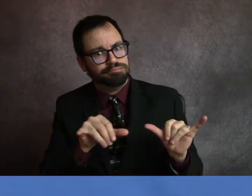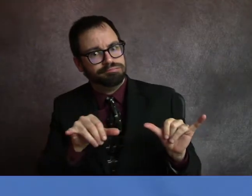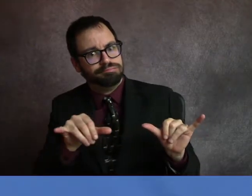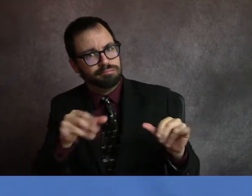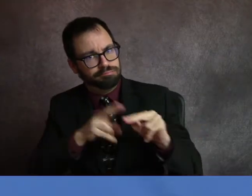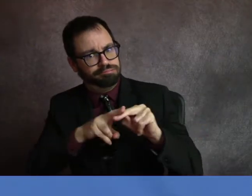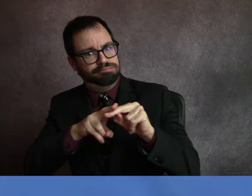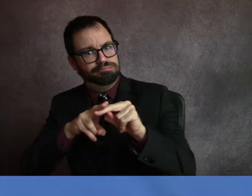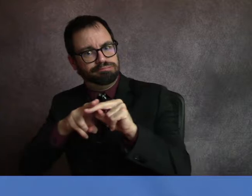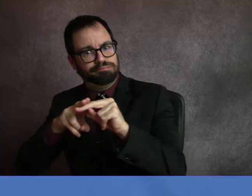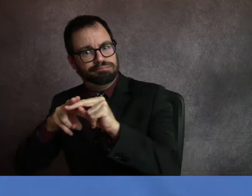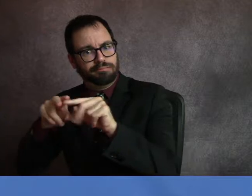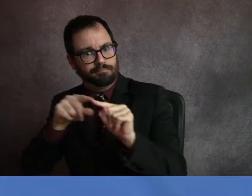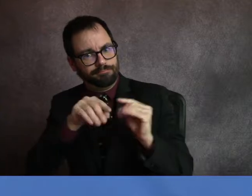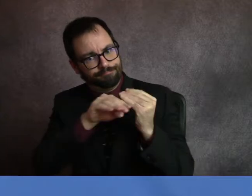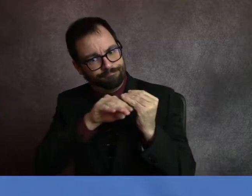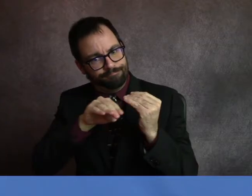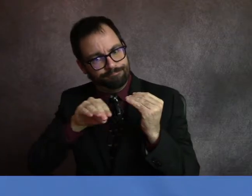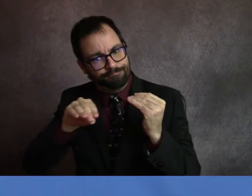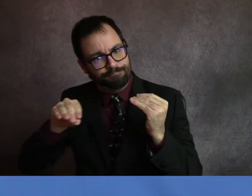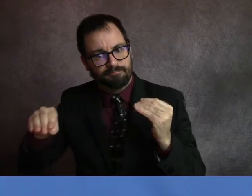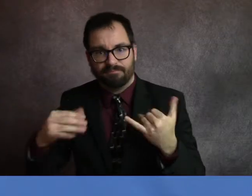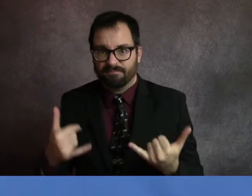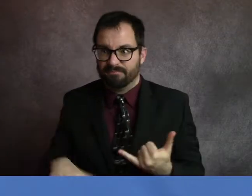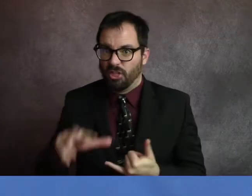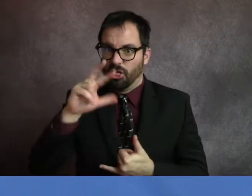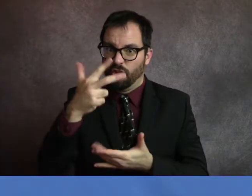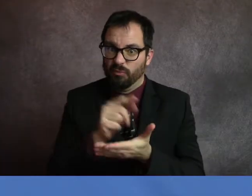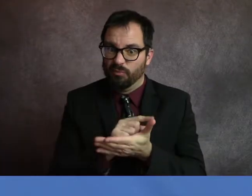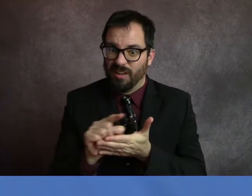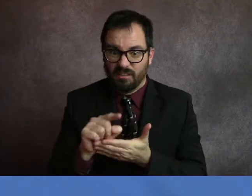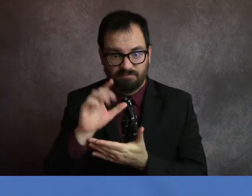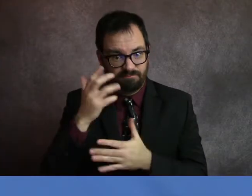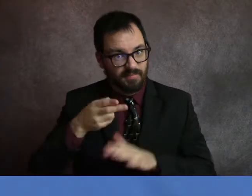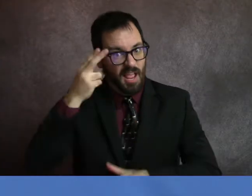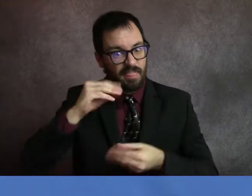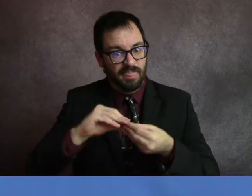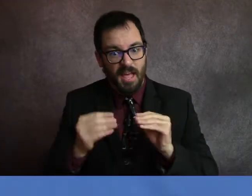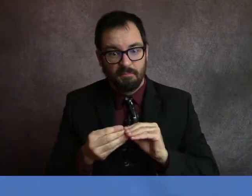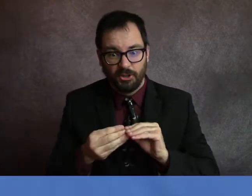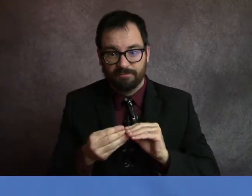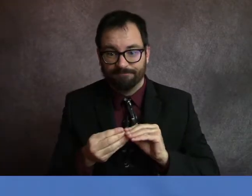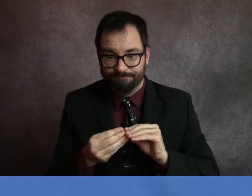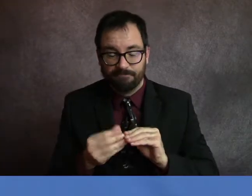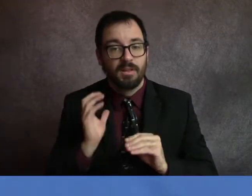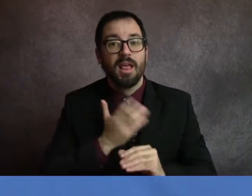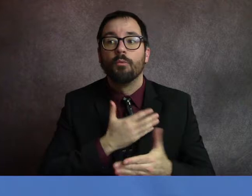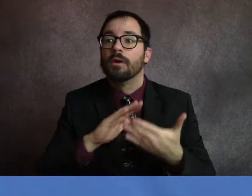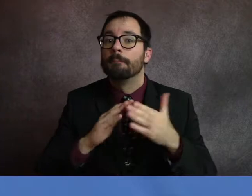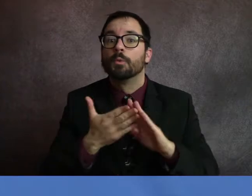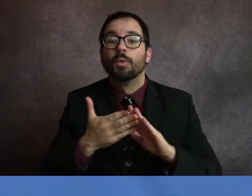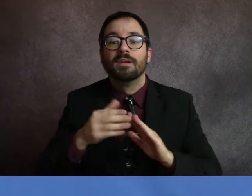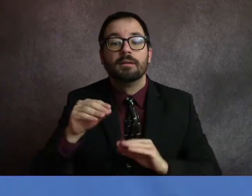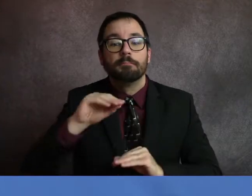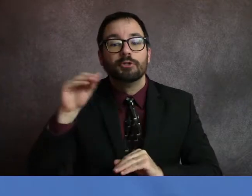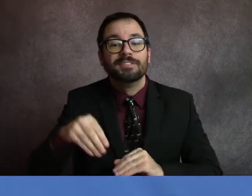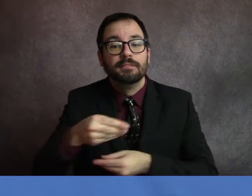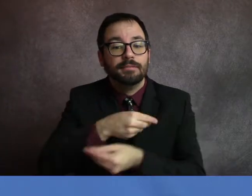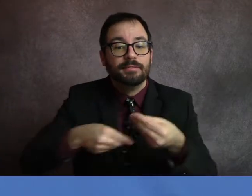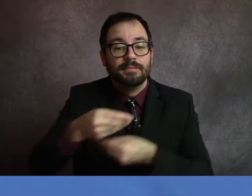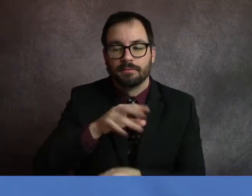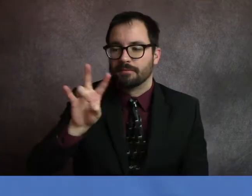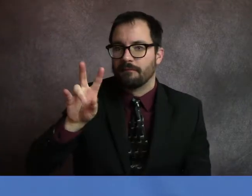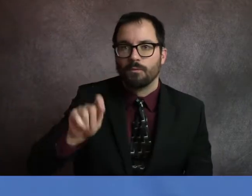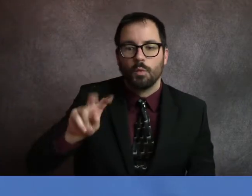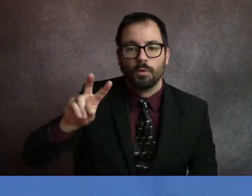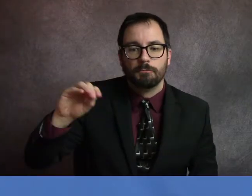numbers. Our community positivity rate for the week ending December 6th was 7.2%, and that's up from